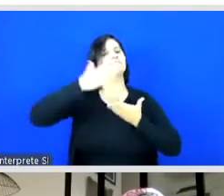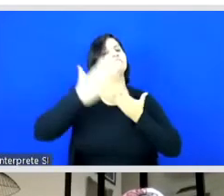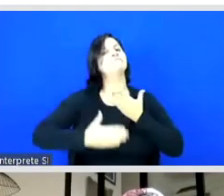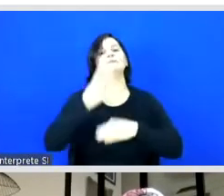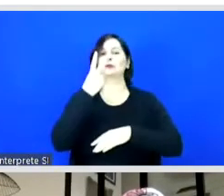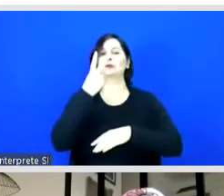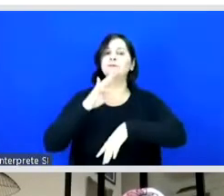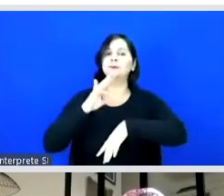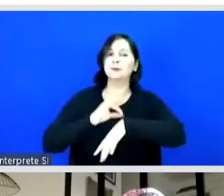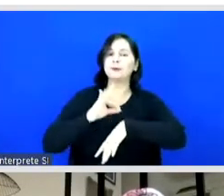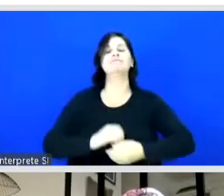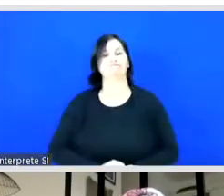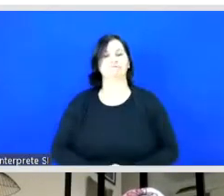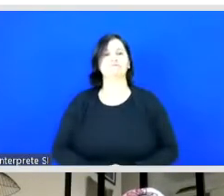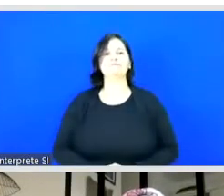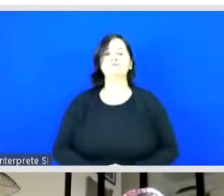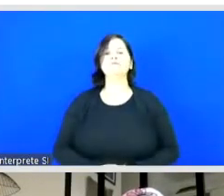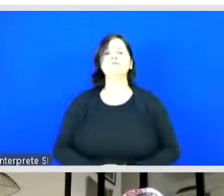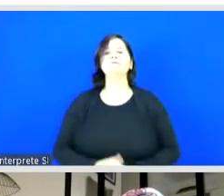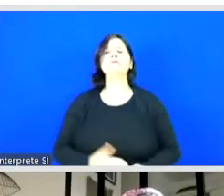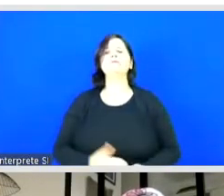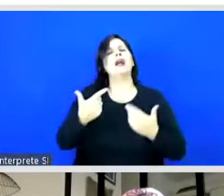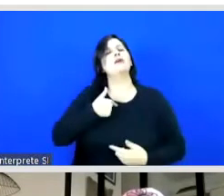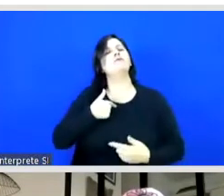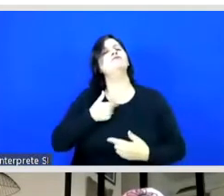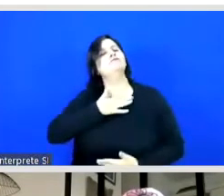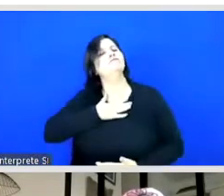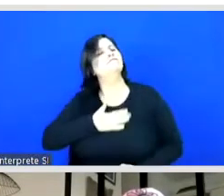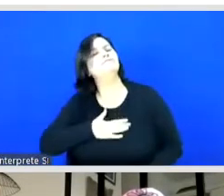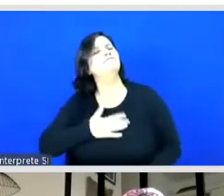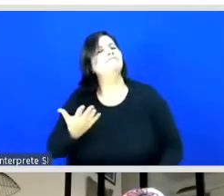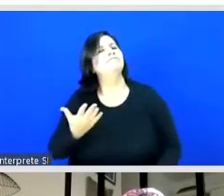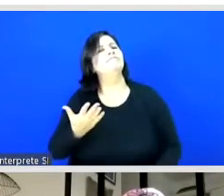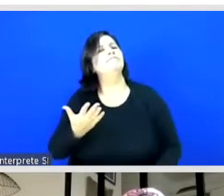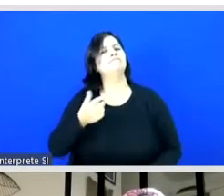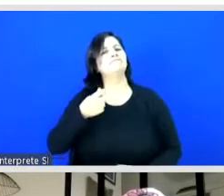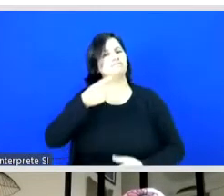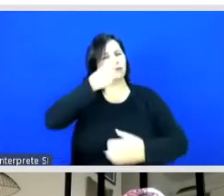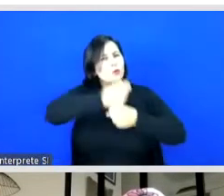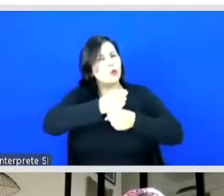decades in this space. Can you tell us, continuing the same line as Miss Ibrahim,